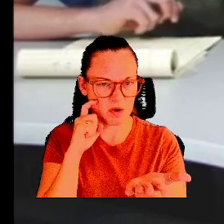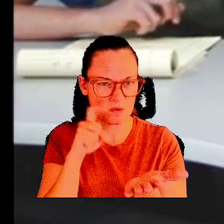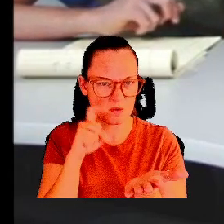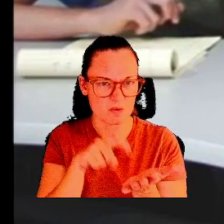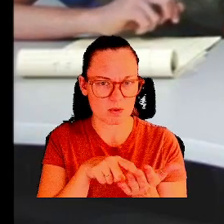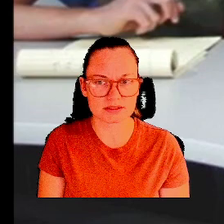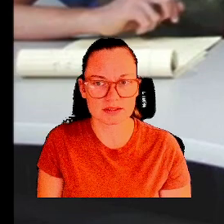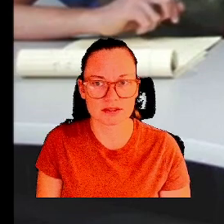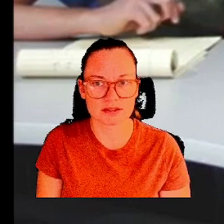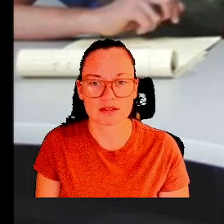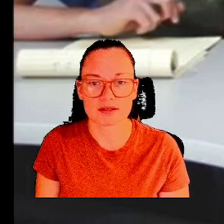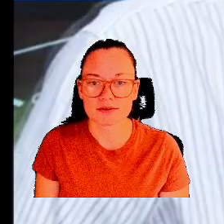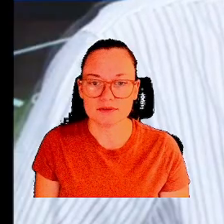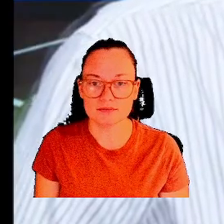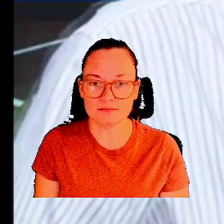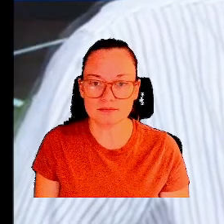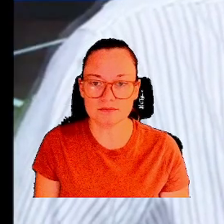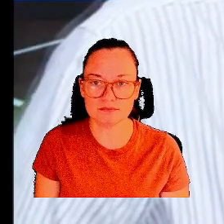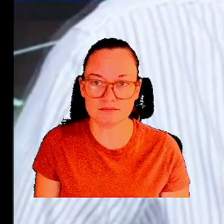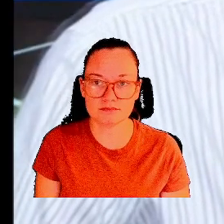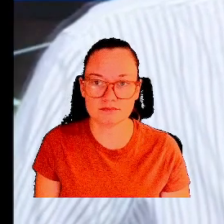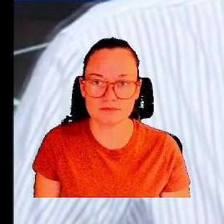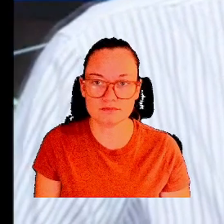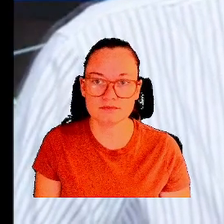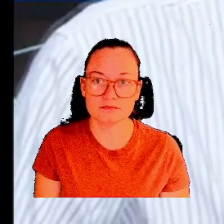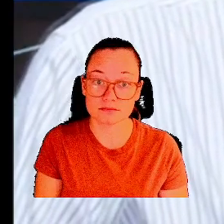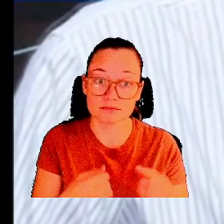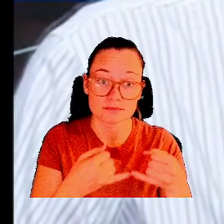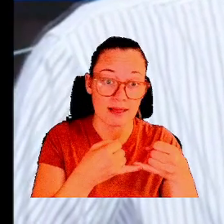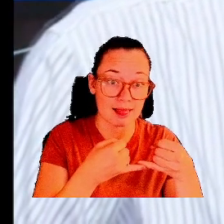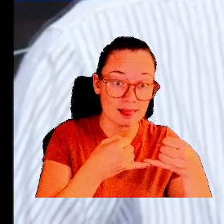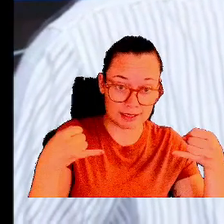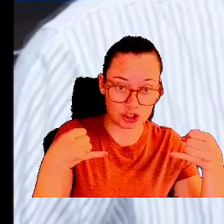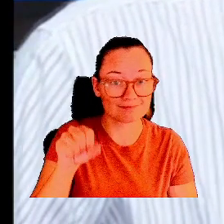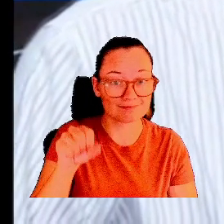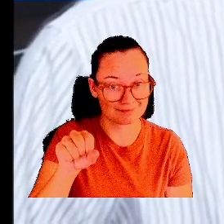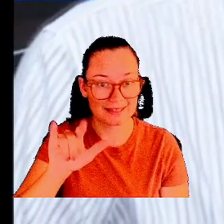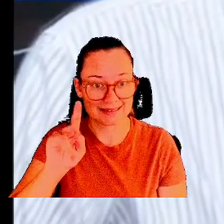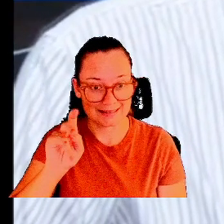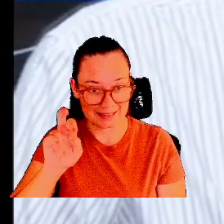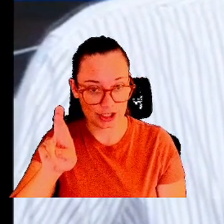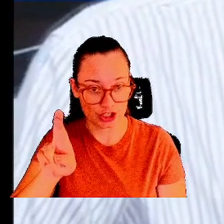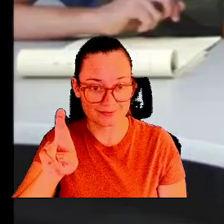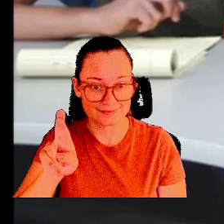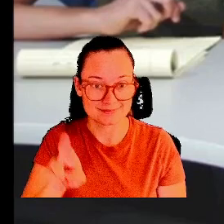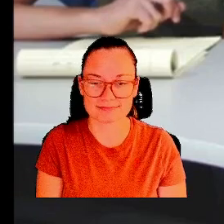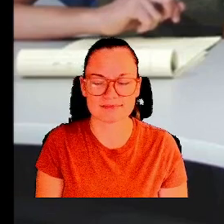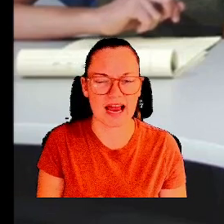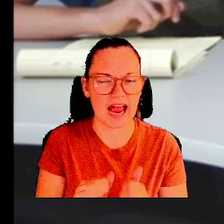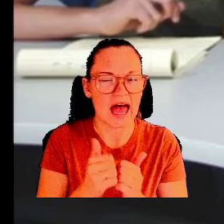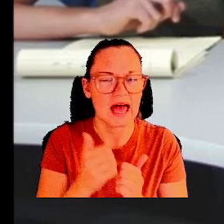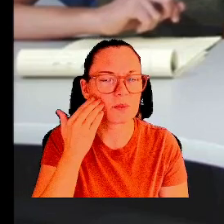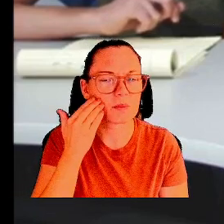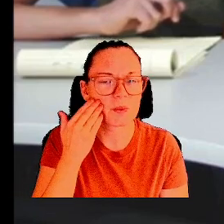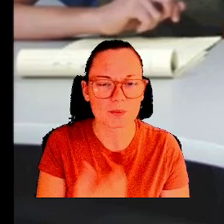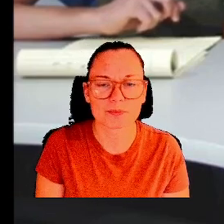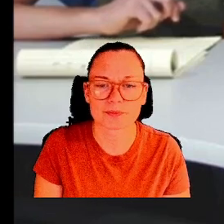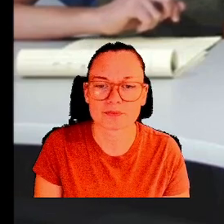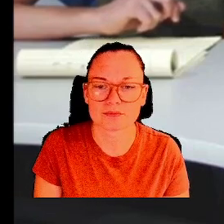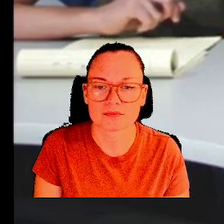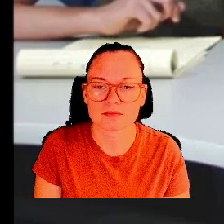It's linear. It's linear. I agree with that. And how do you know it's linear? Because